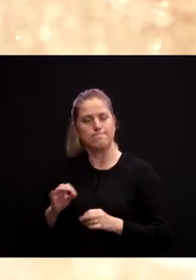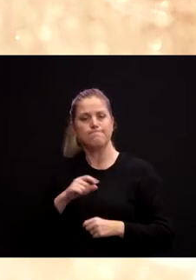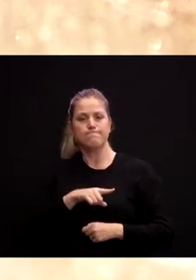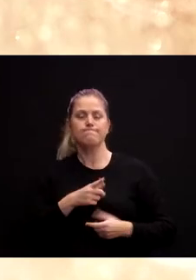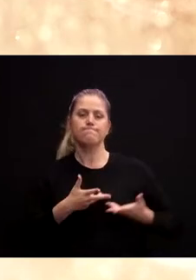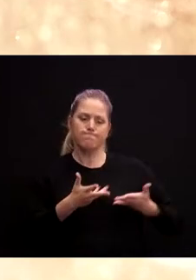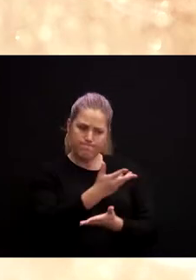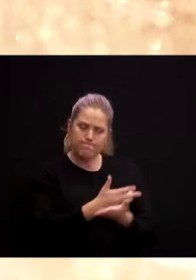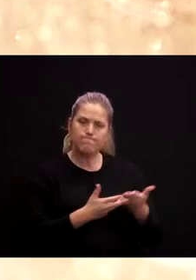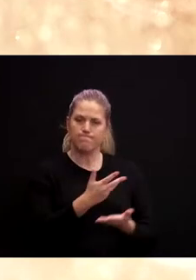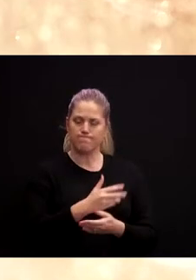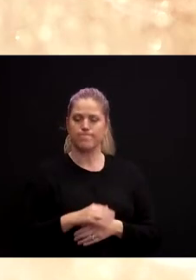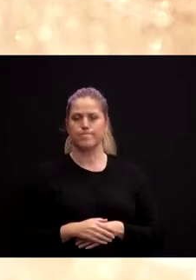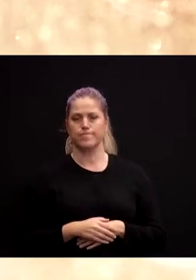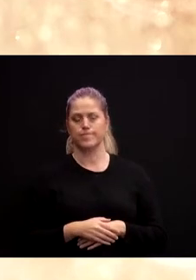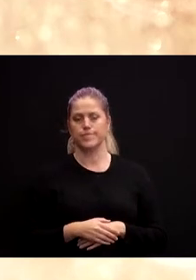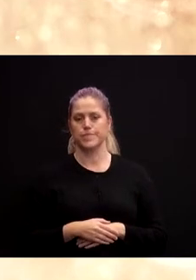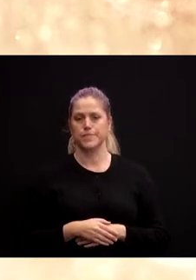Rite liturgy.